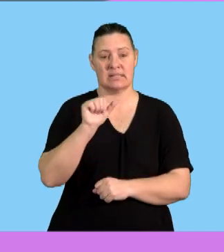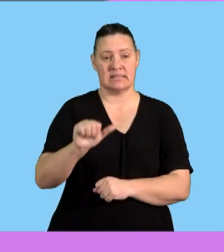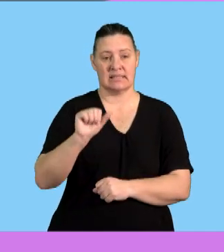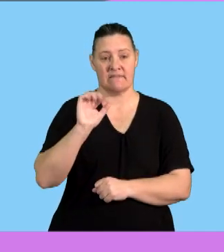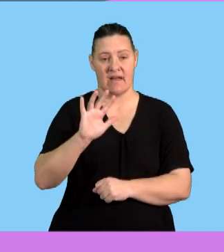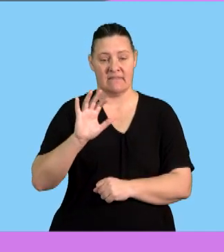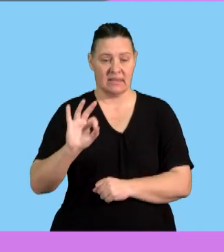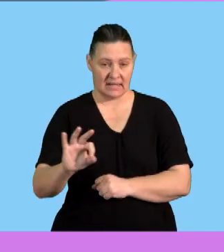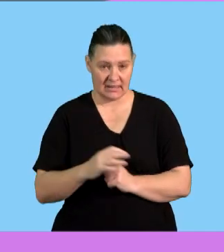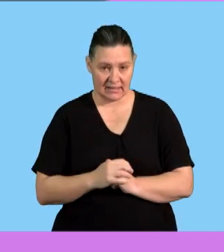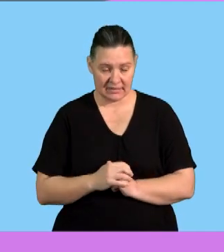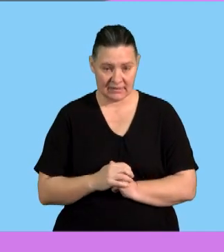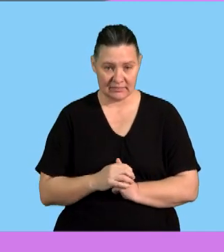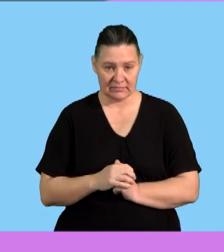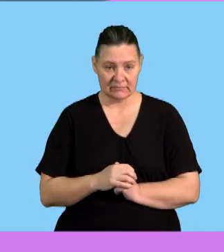by